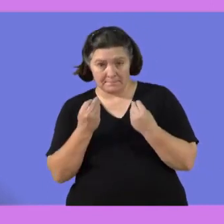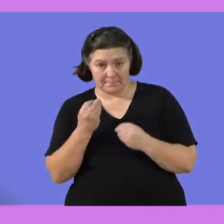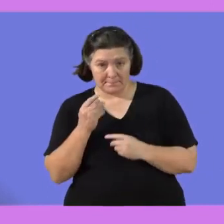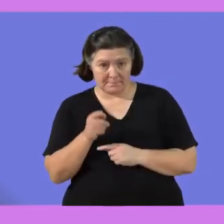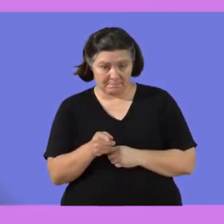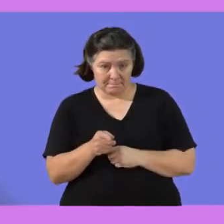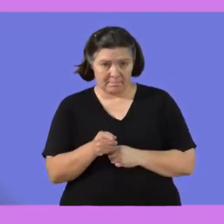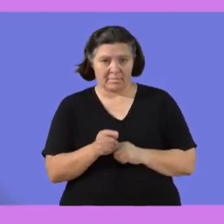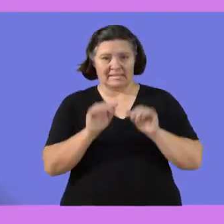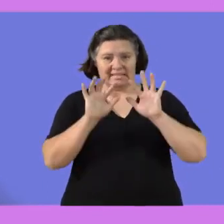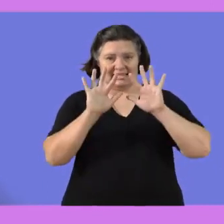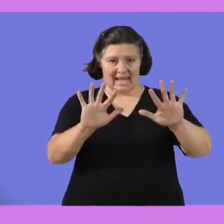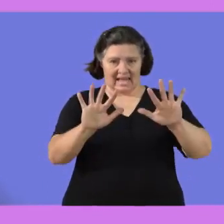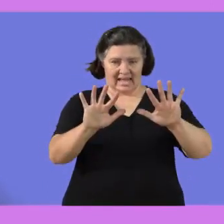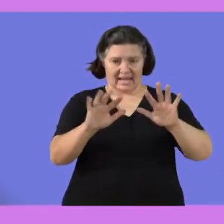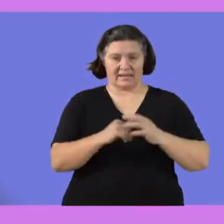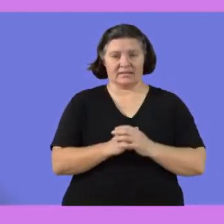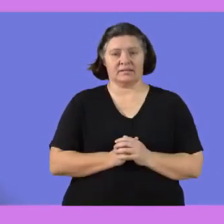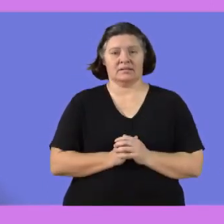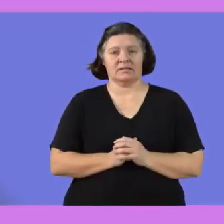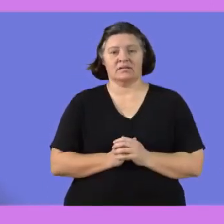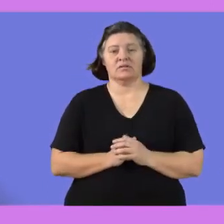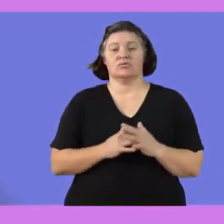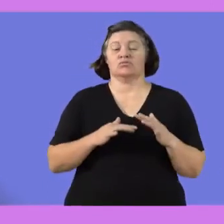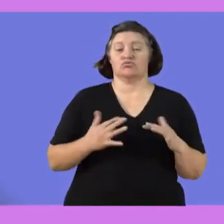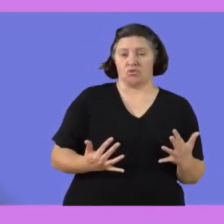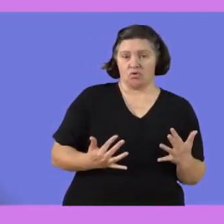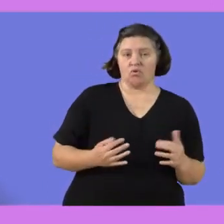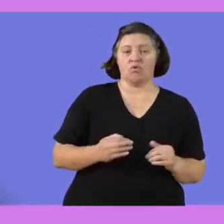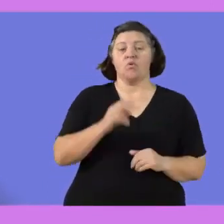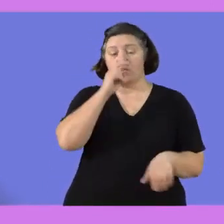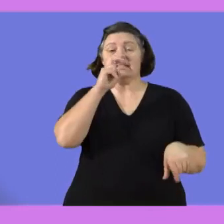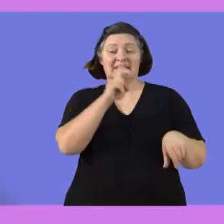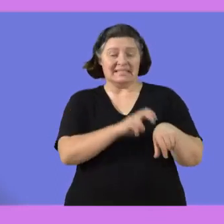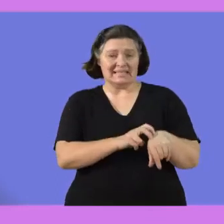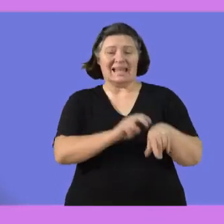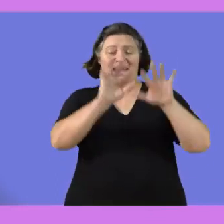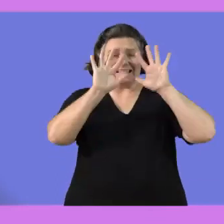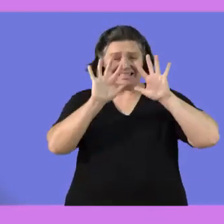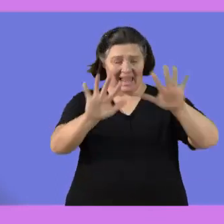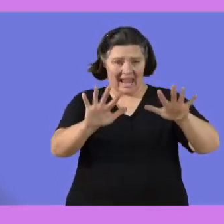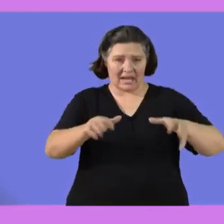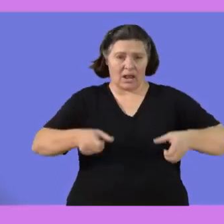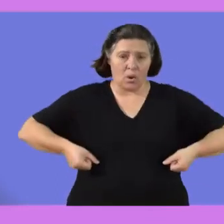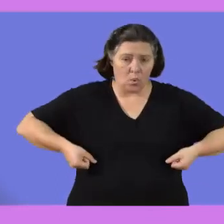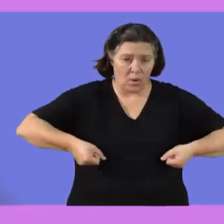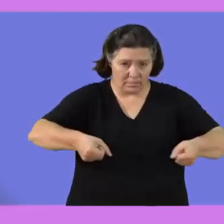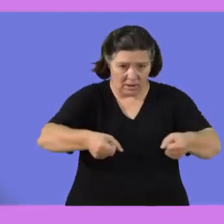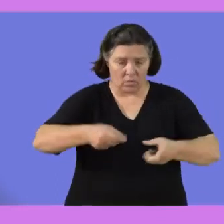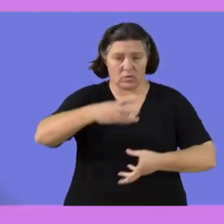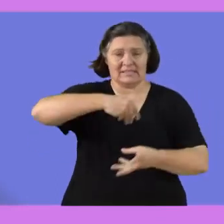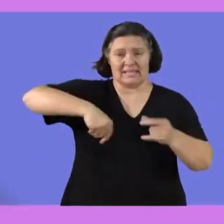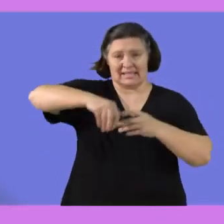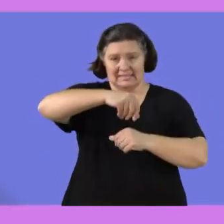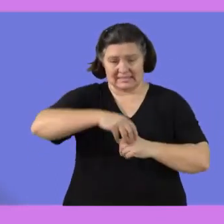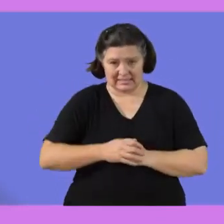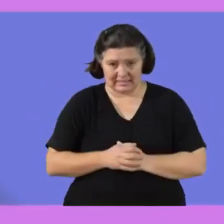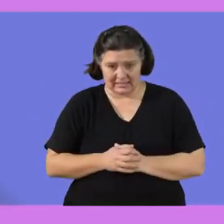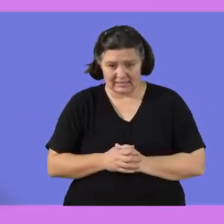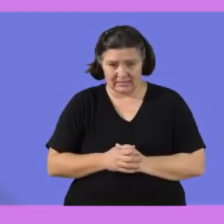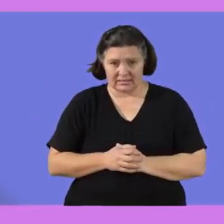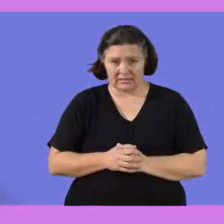What I get is 10. So we need 10 wheelbarrows